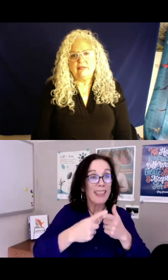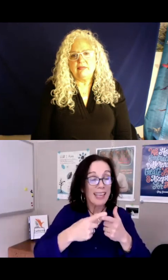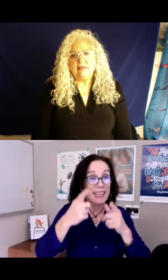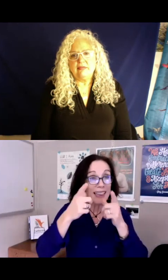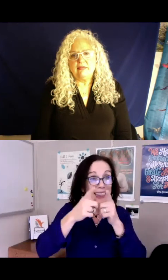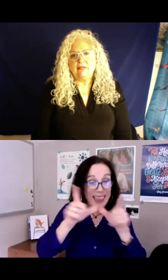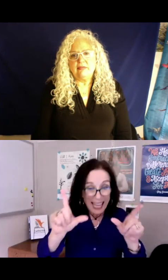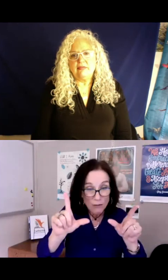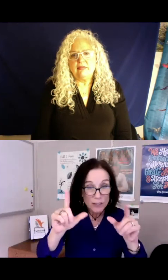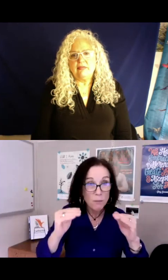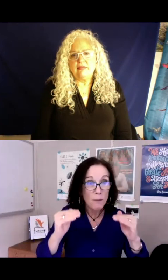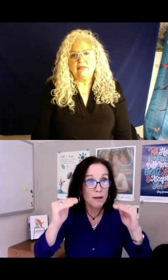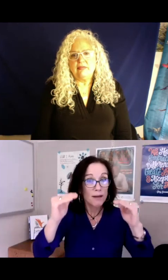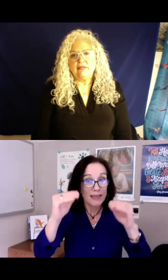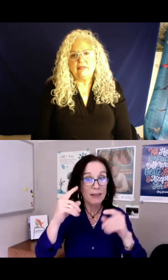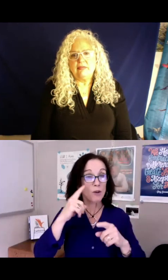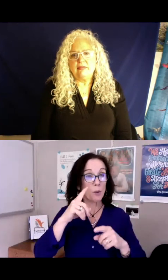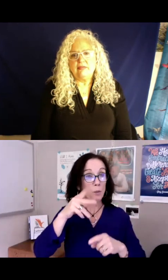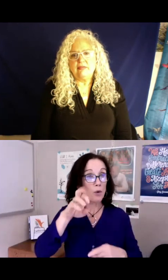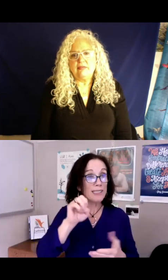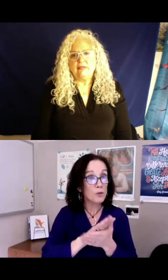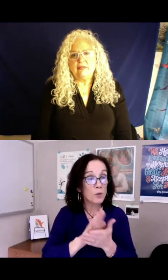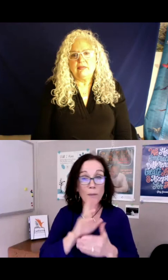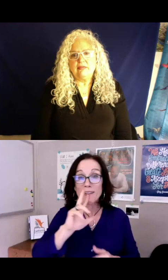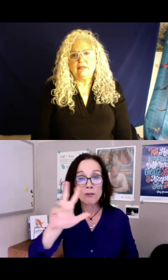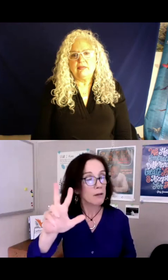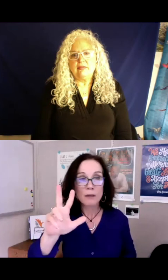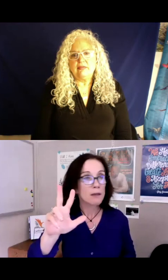that are maybe on track, and then as language